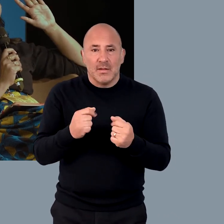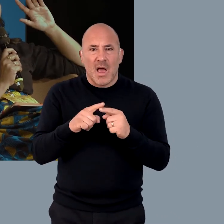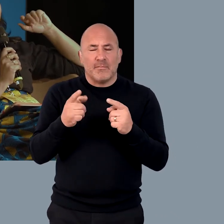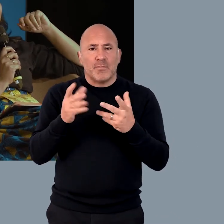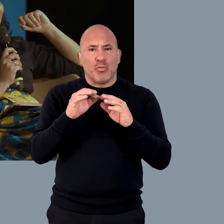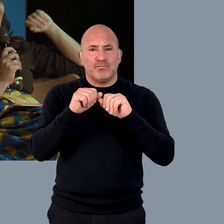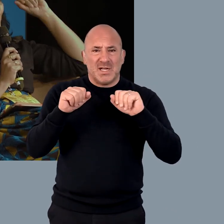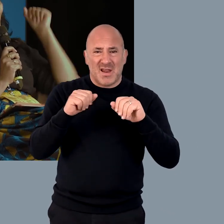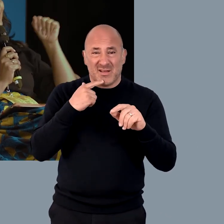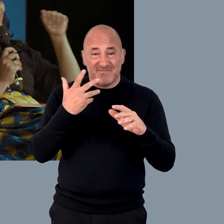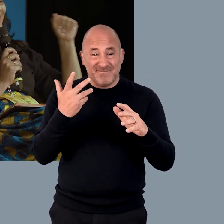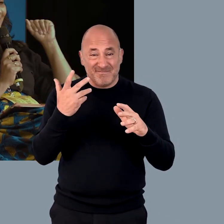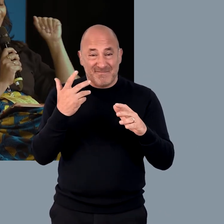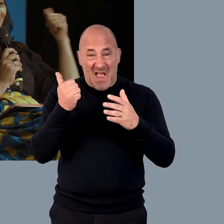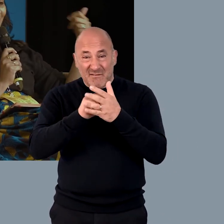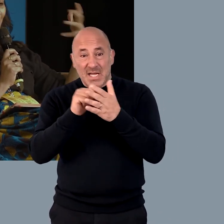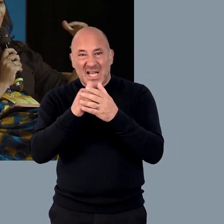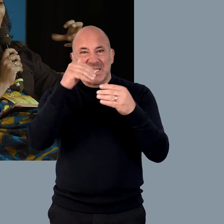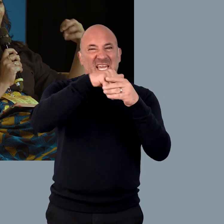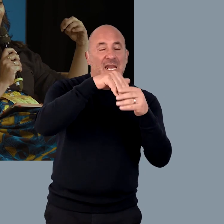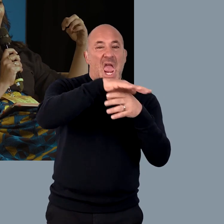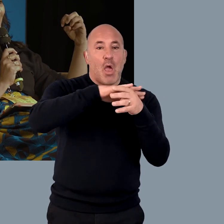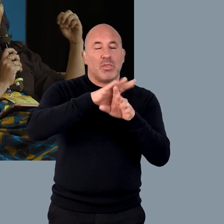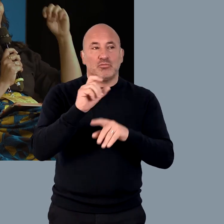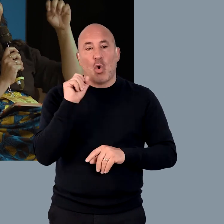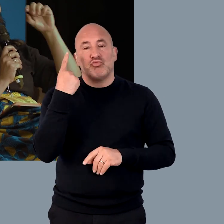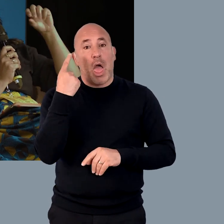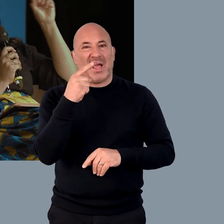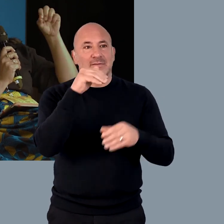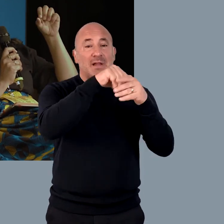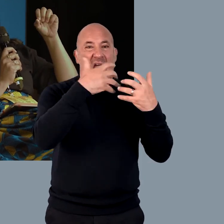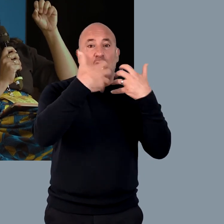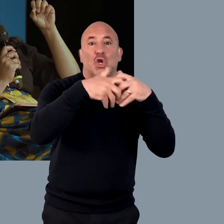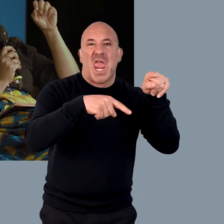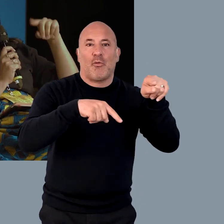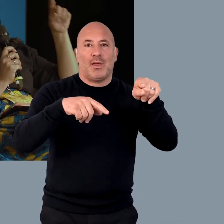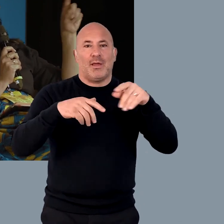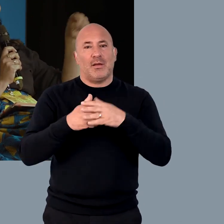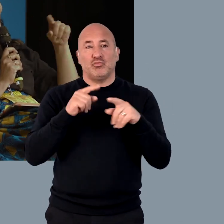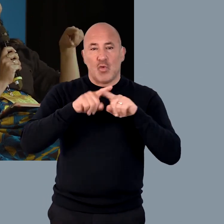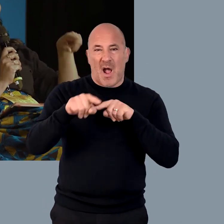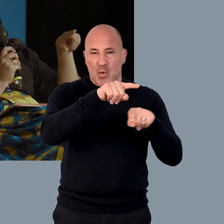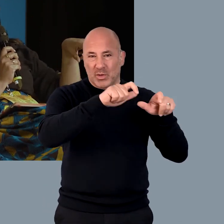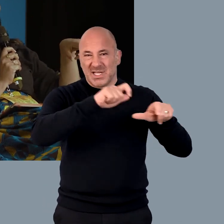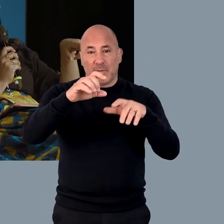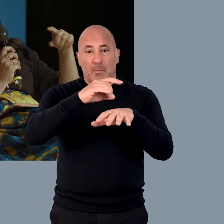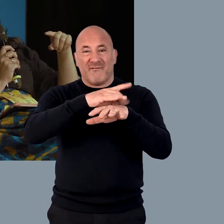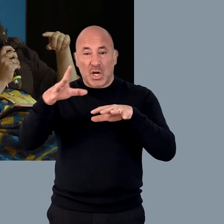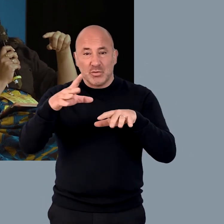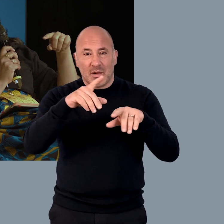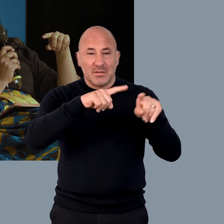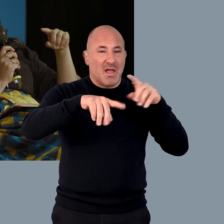around the country. And I think it's almost, there isn't like a broker space, but it's almost advertising in spaces that maybe you wouldn't